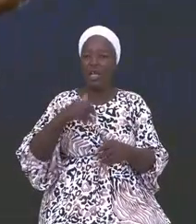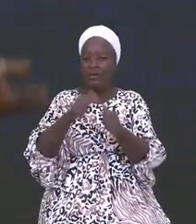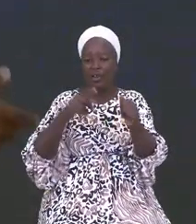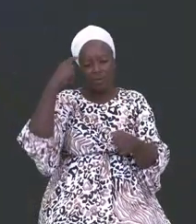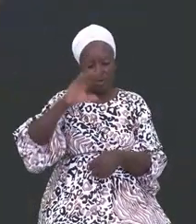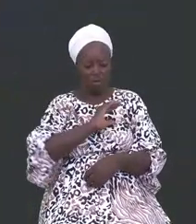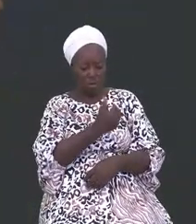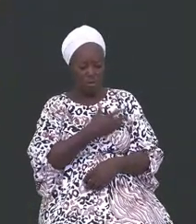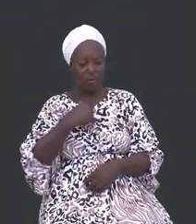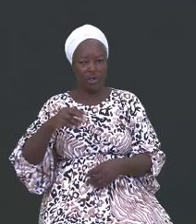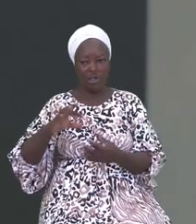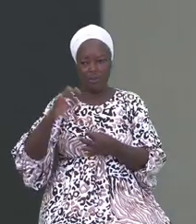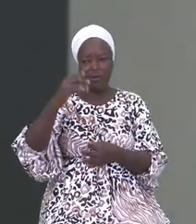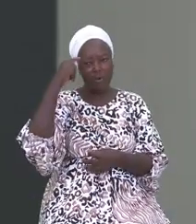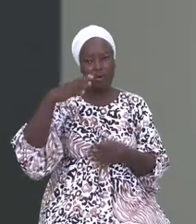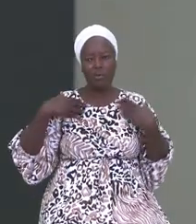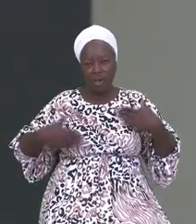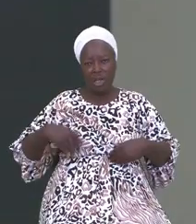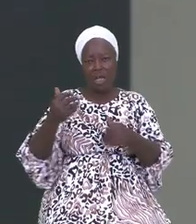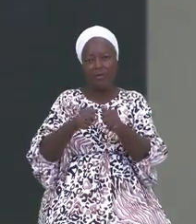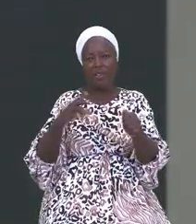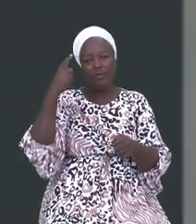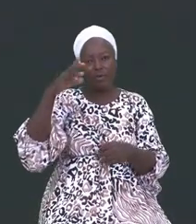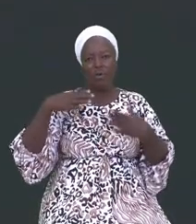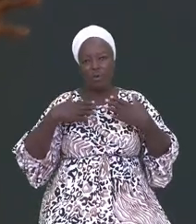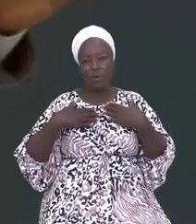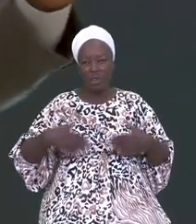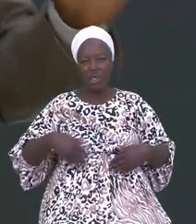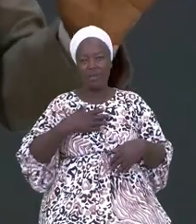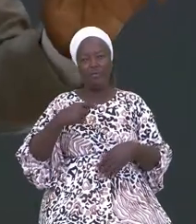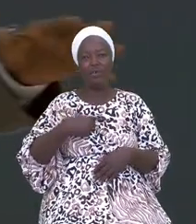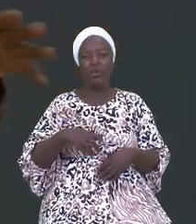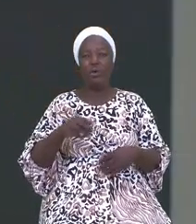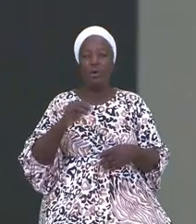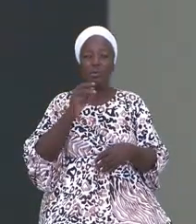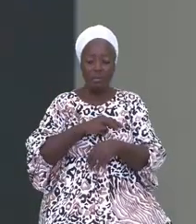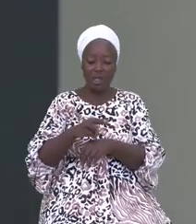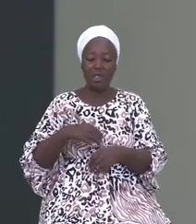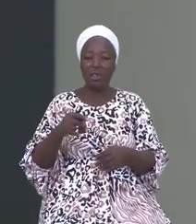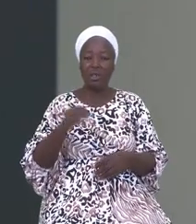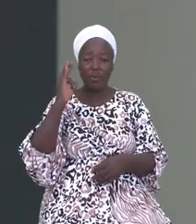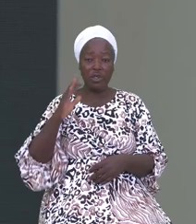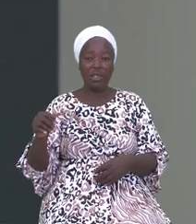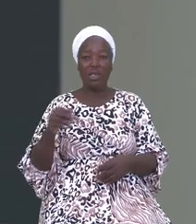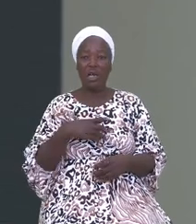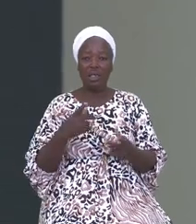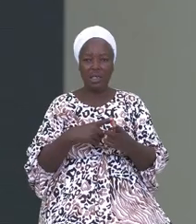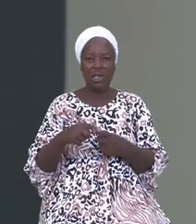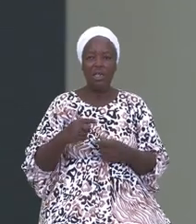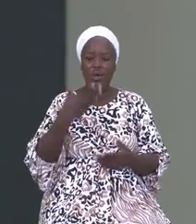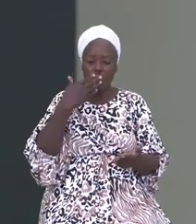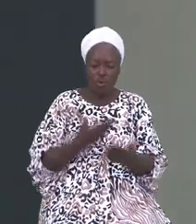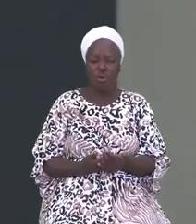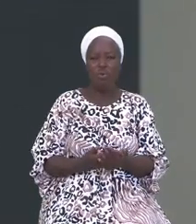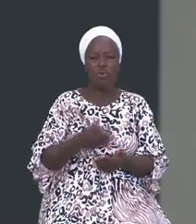spirit, for your body, everything for your life, for your ministry, for your profession, the father, responsible father, rich